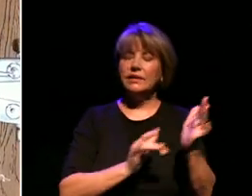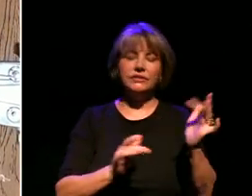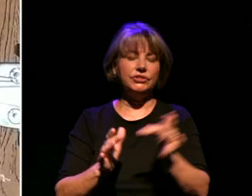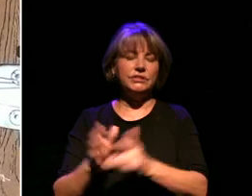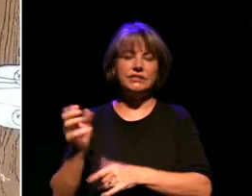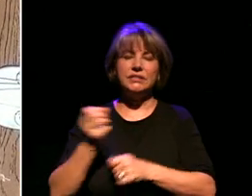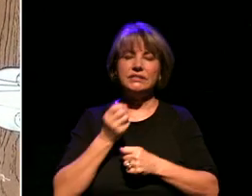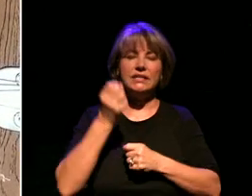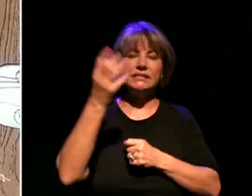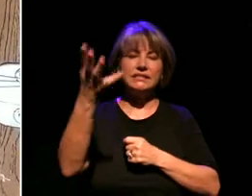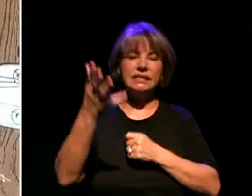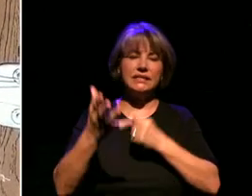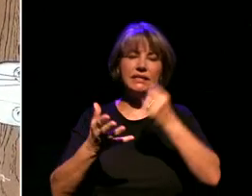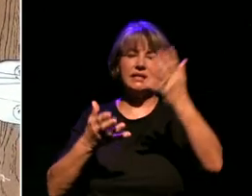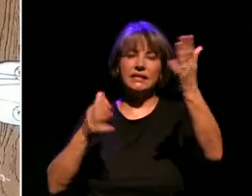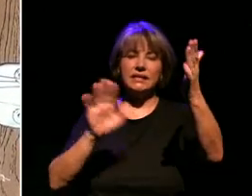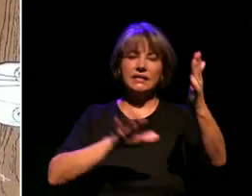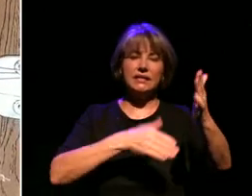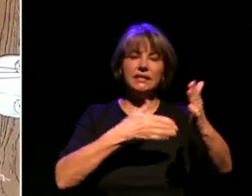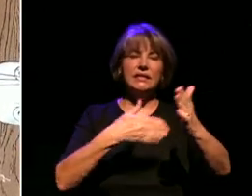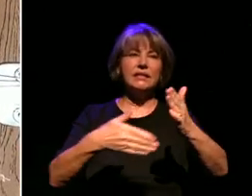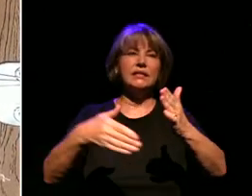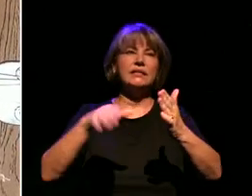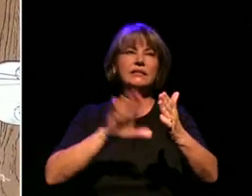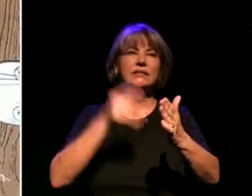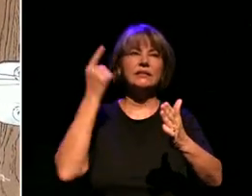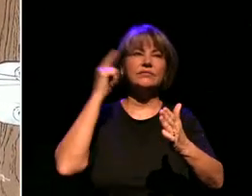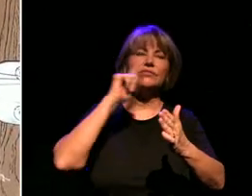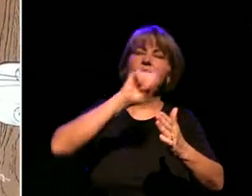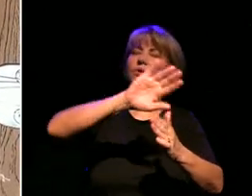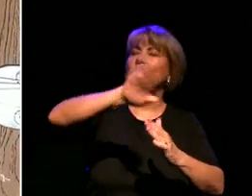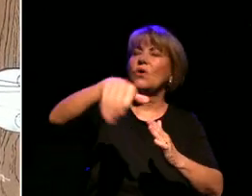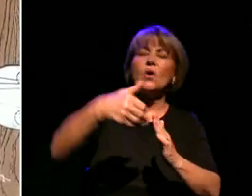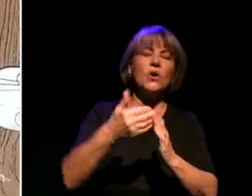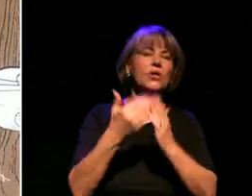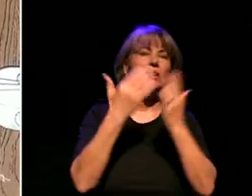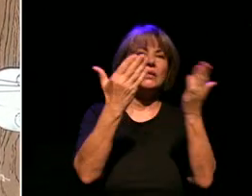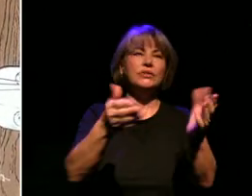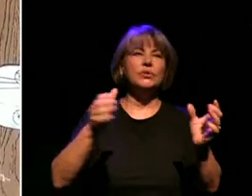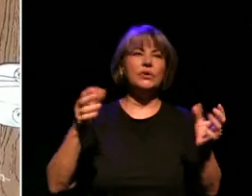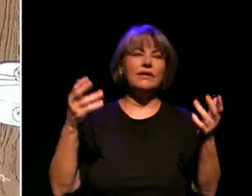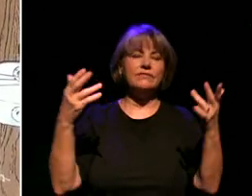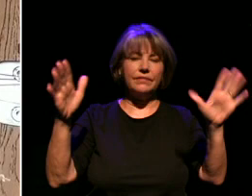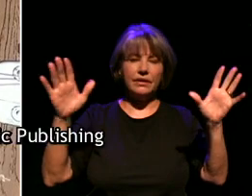Oh, Jesus, I sing for all that you've done.